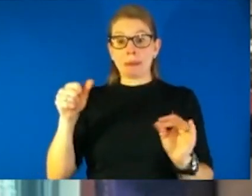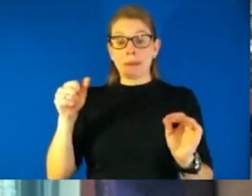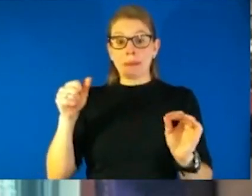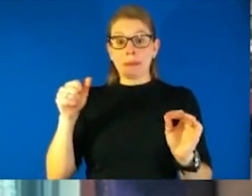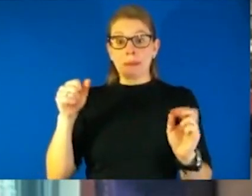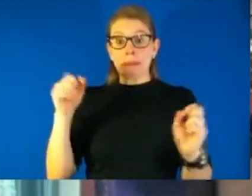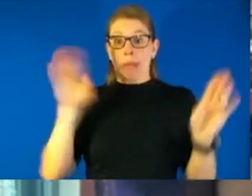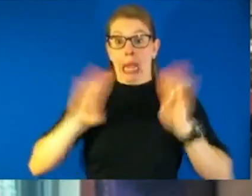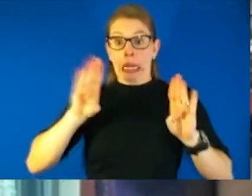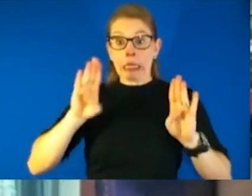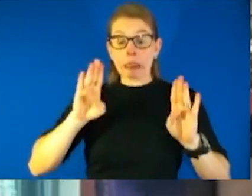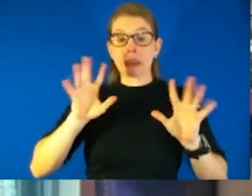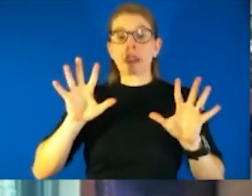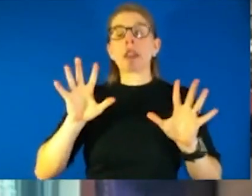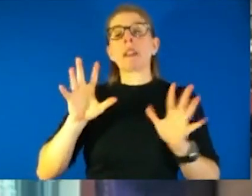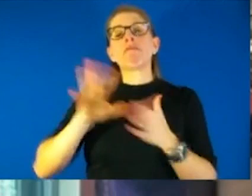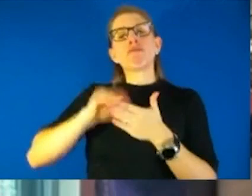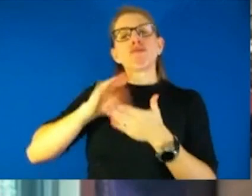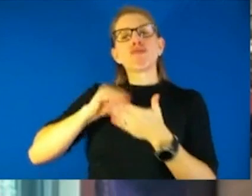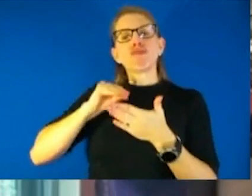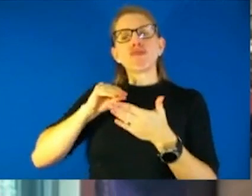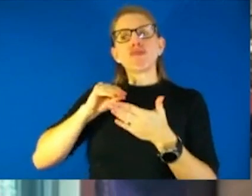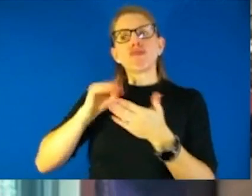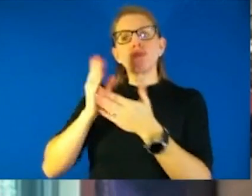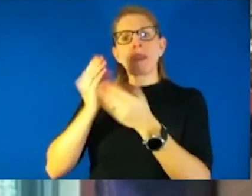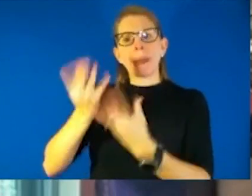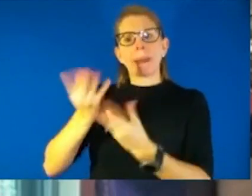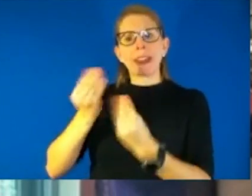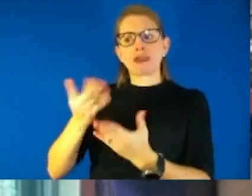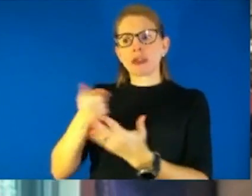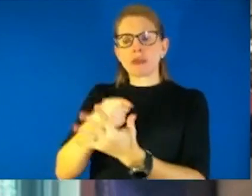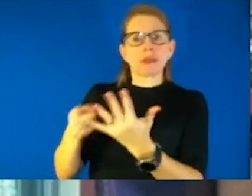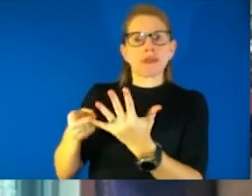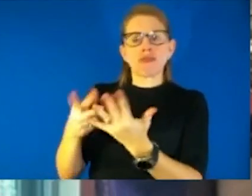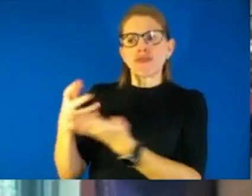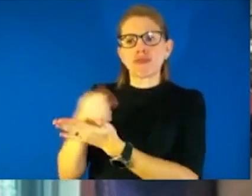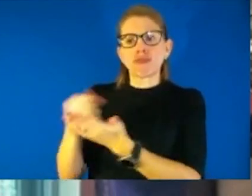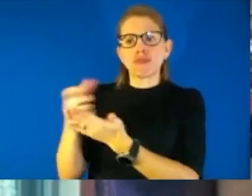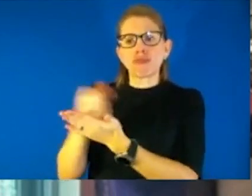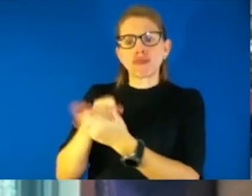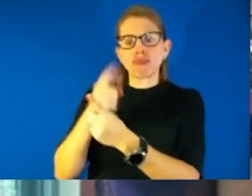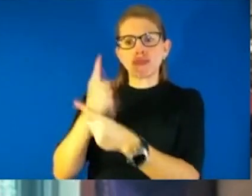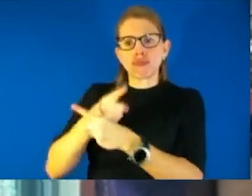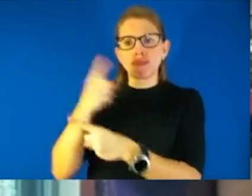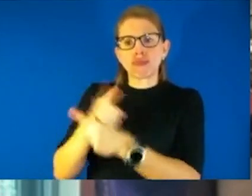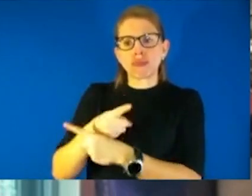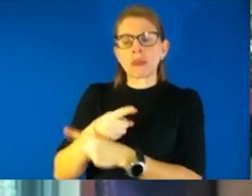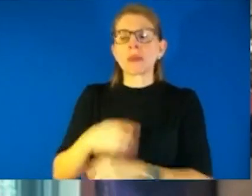Everybody should stay informed. They should use sources of information that are credible, I would say.